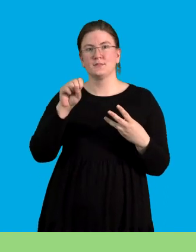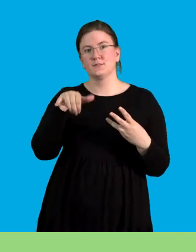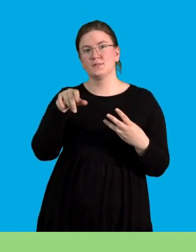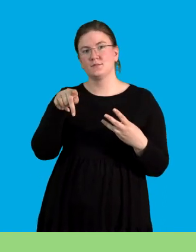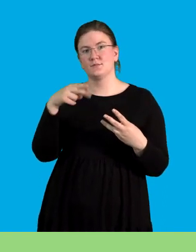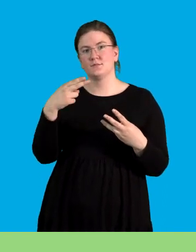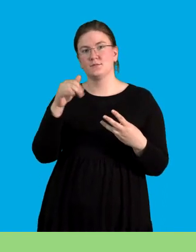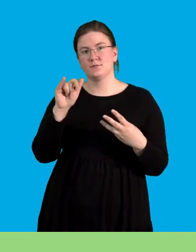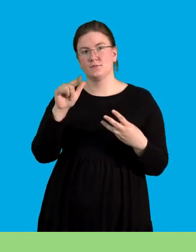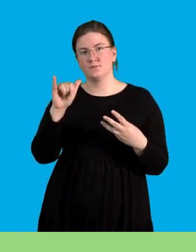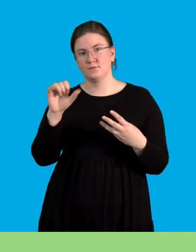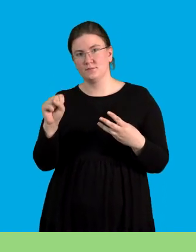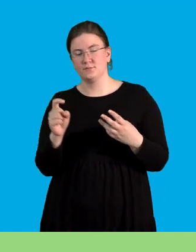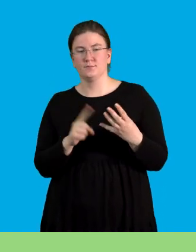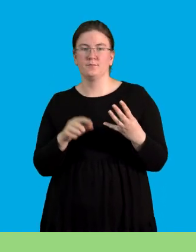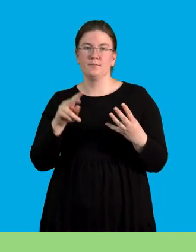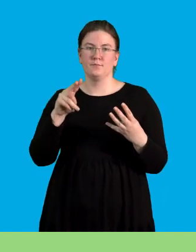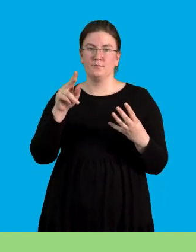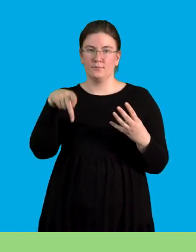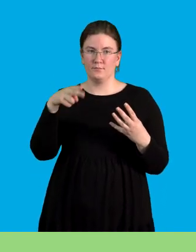and pneumonia.